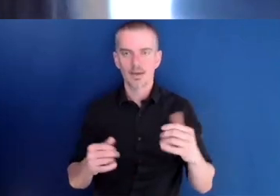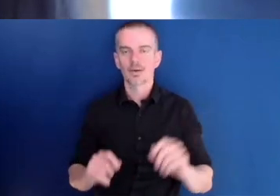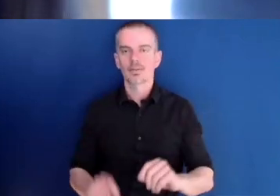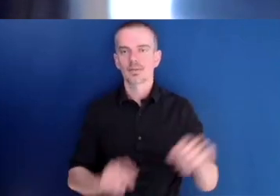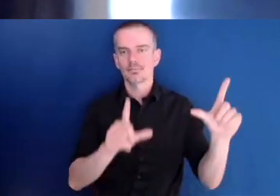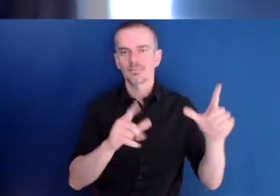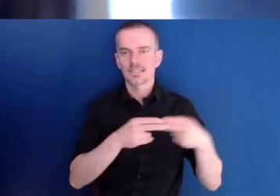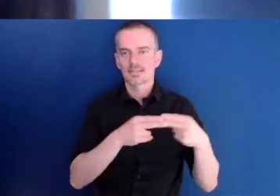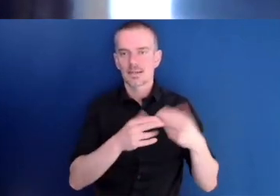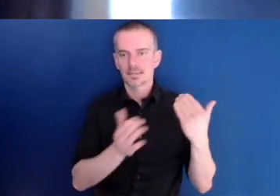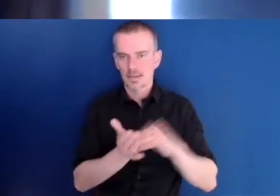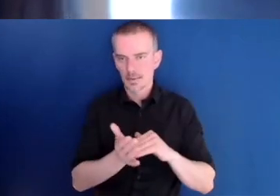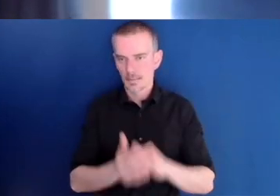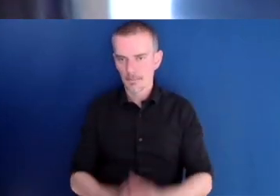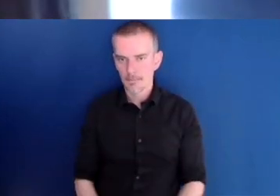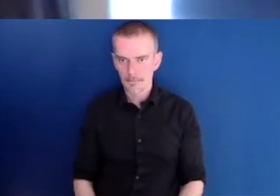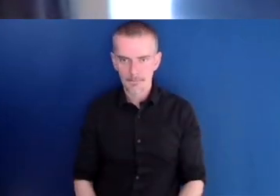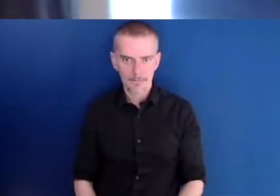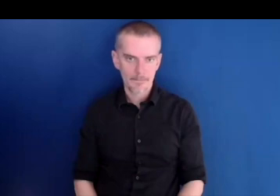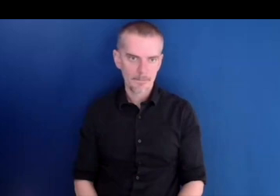real quick.